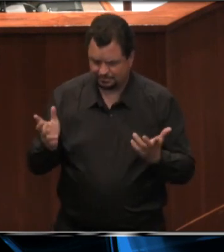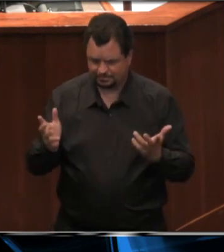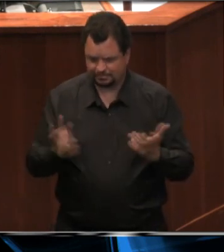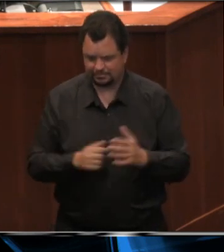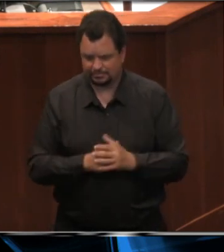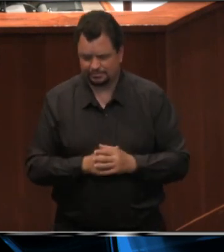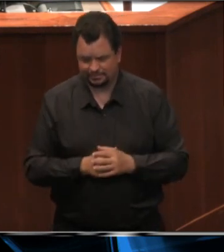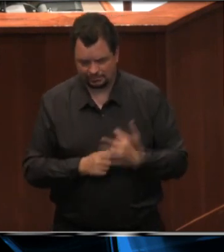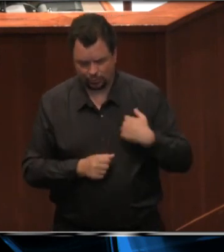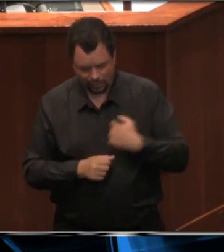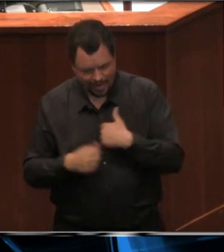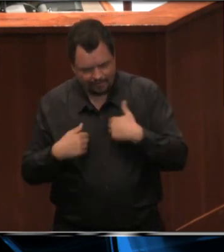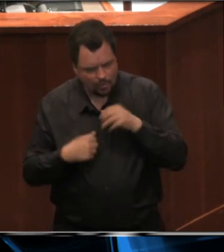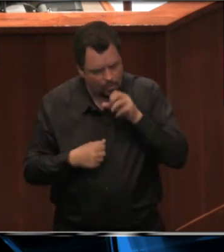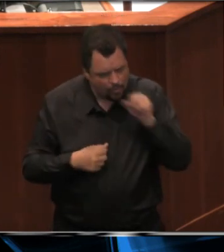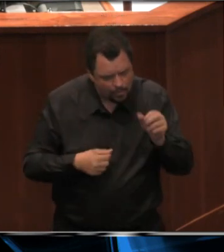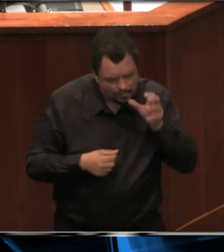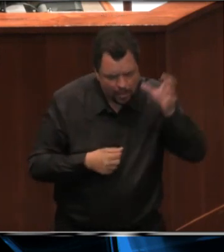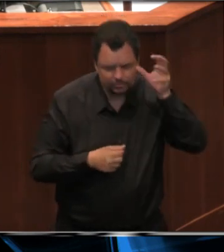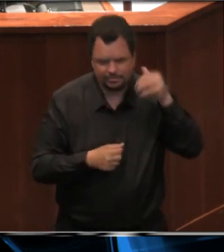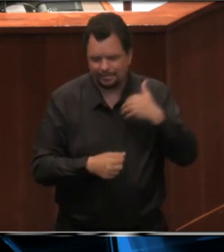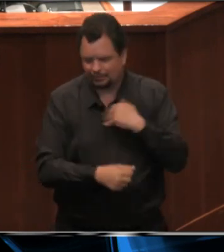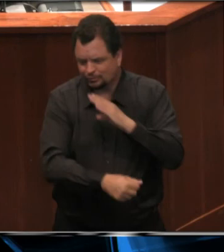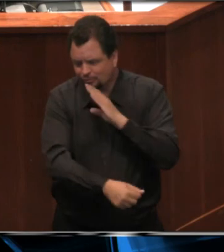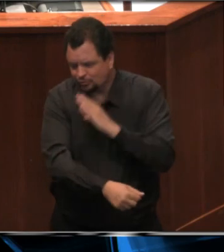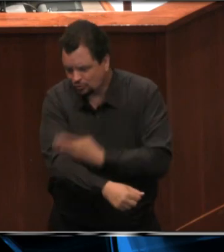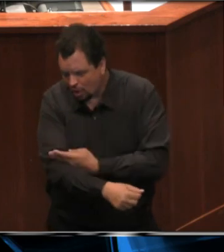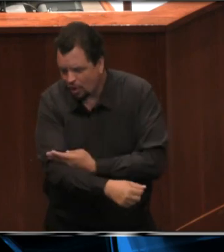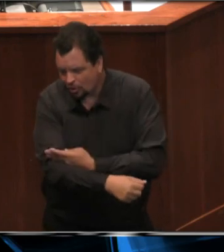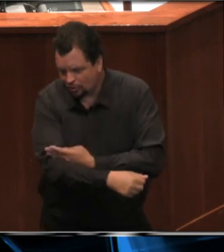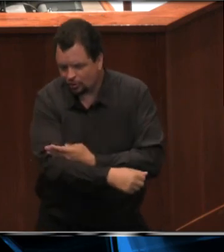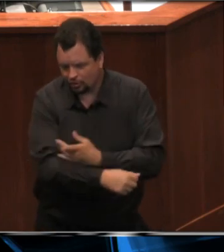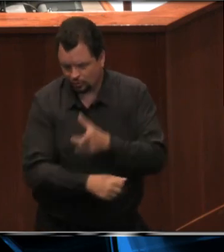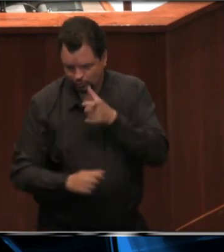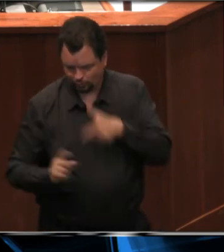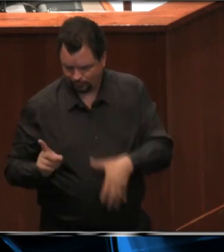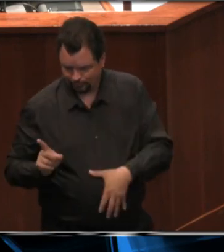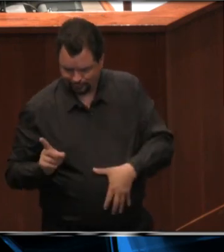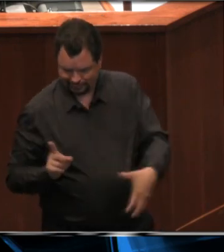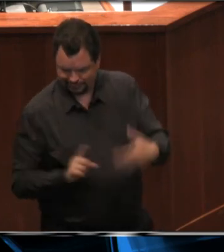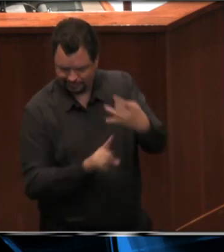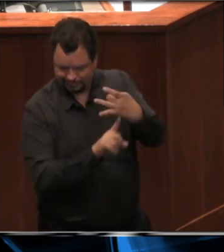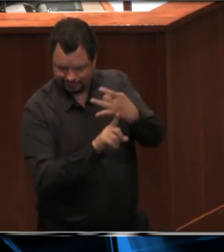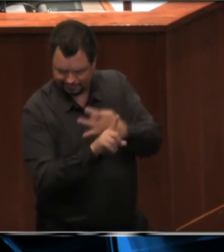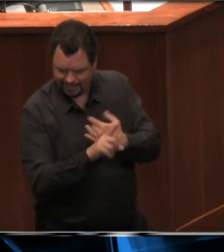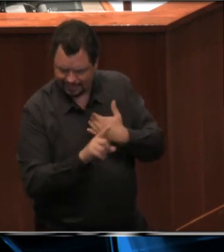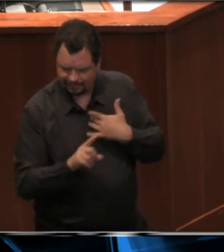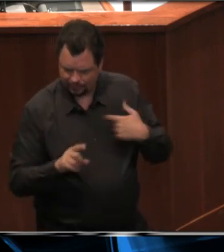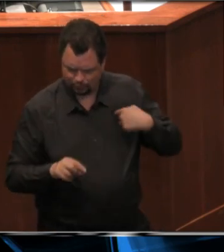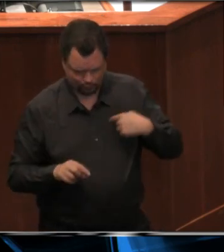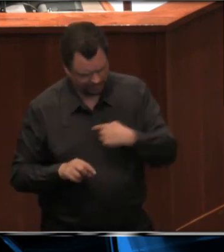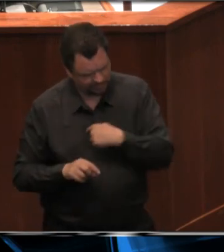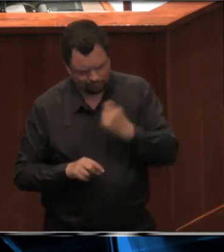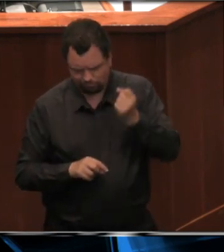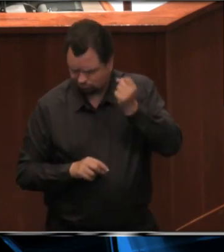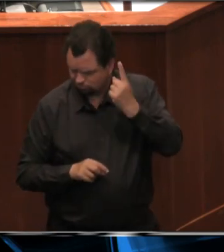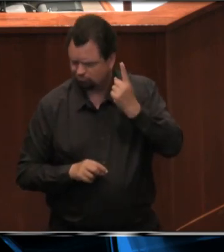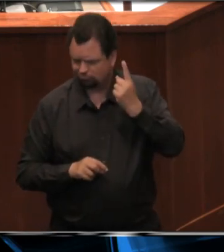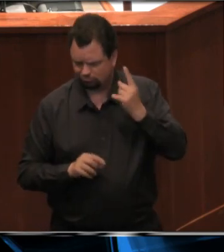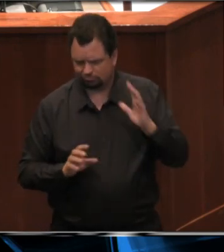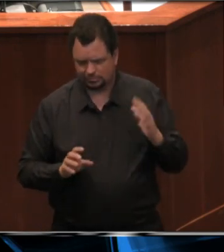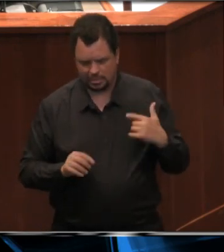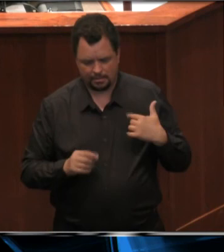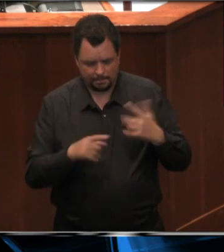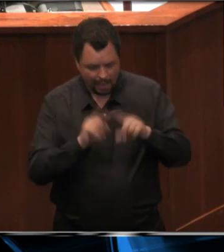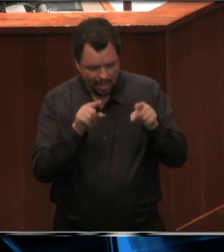daughter who's 8 months pregnant. So we really want you to understand our situation and,